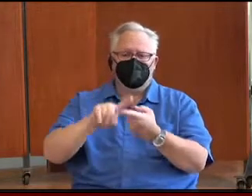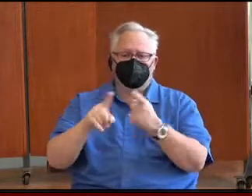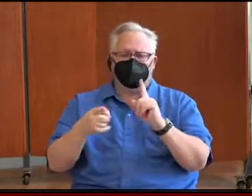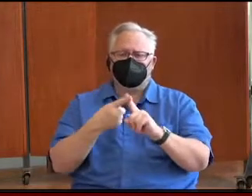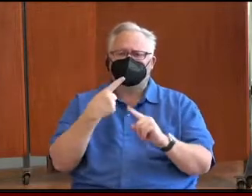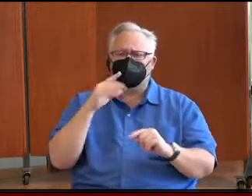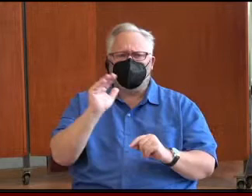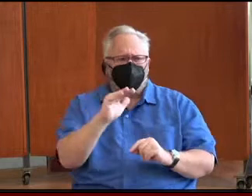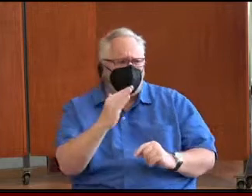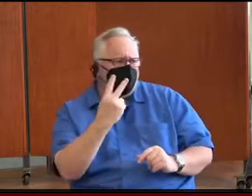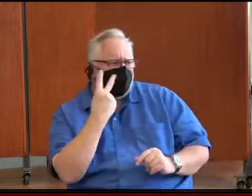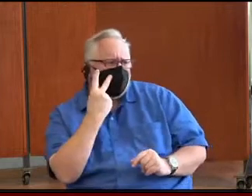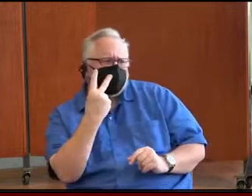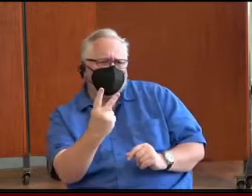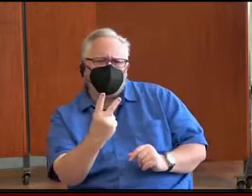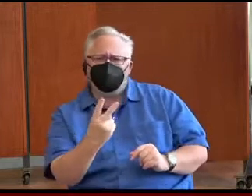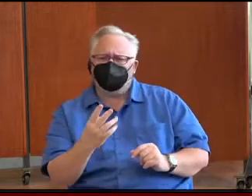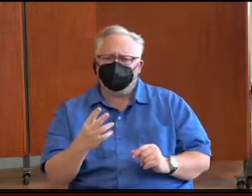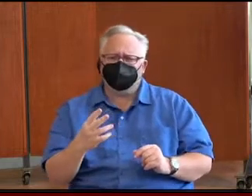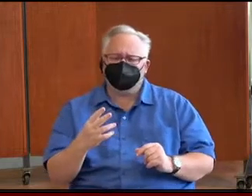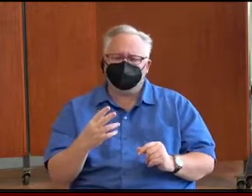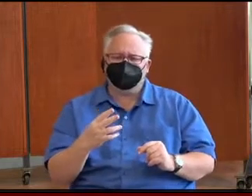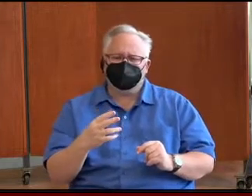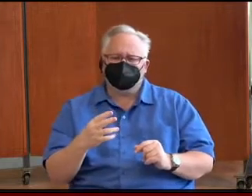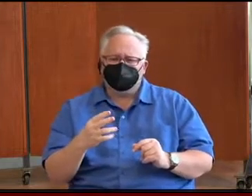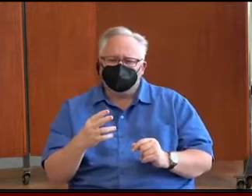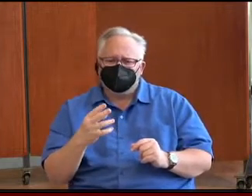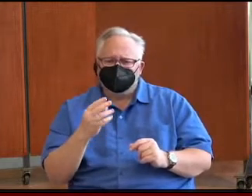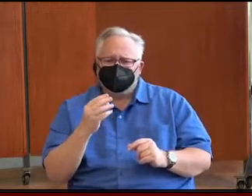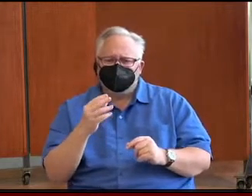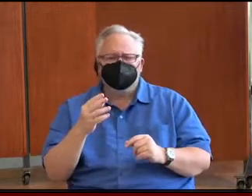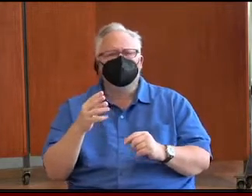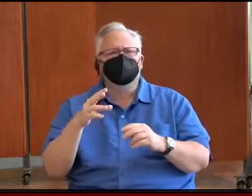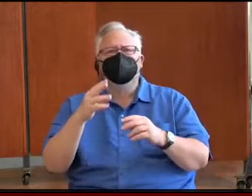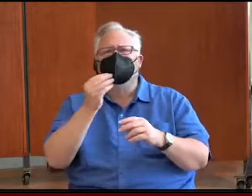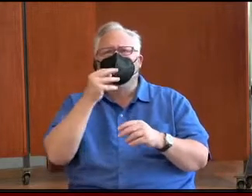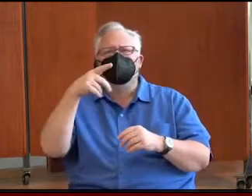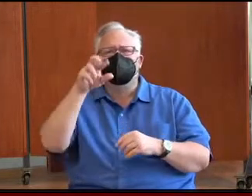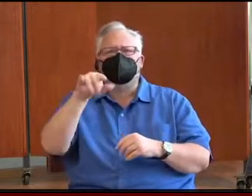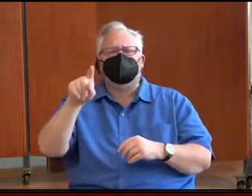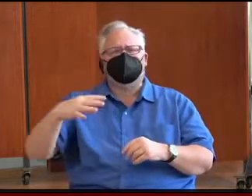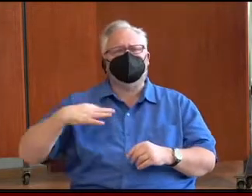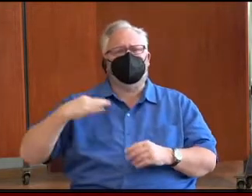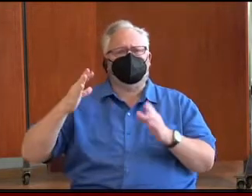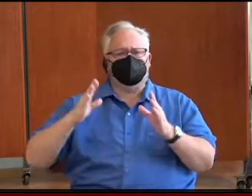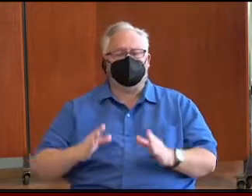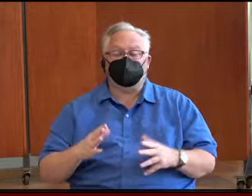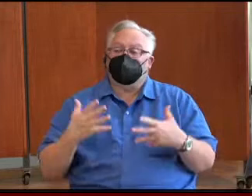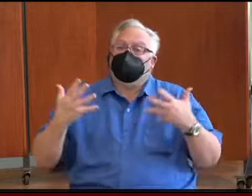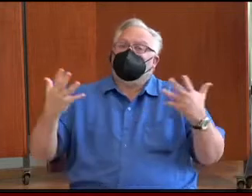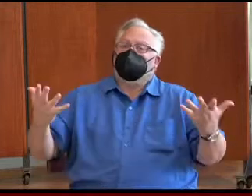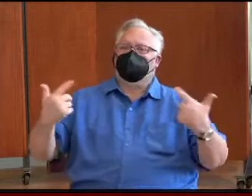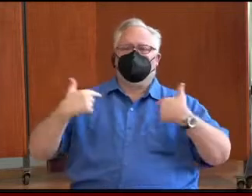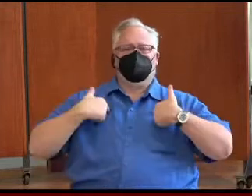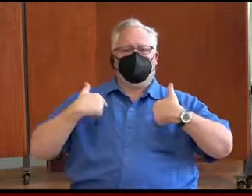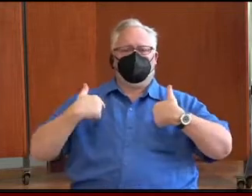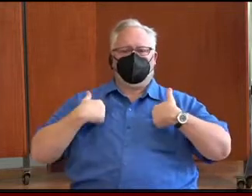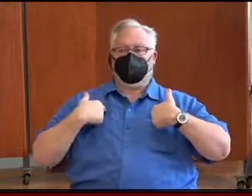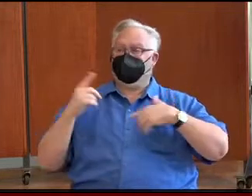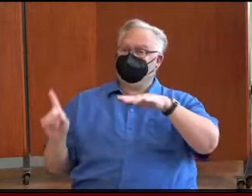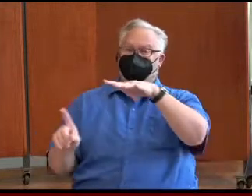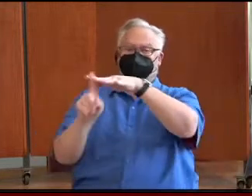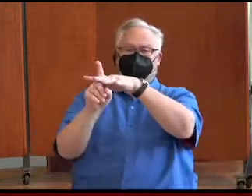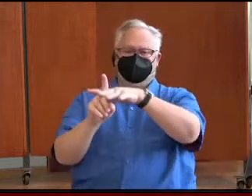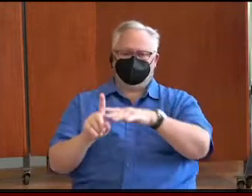saw it being announced that they needed volunteers. Maureen had placed it, I believe. So I showed